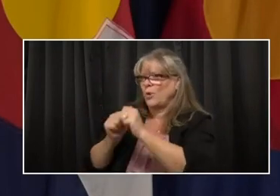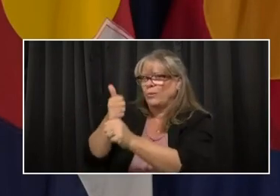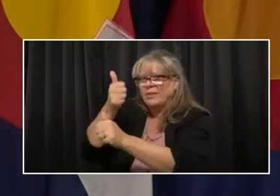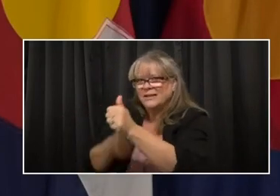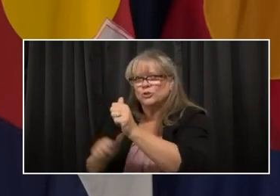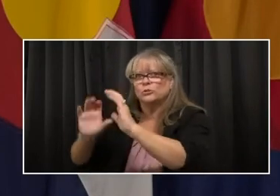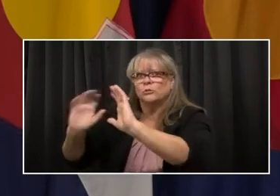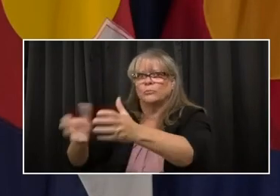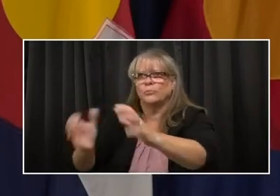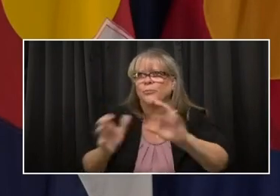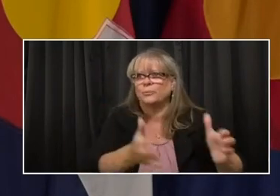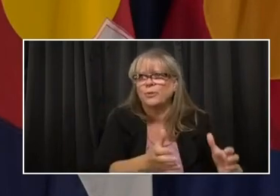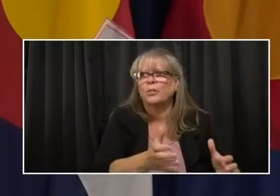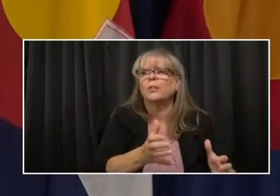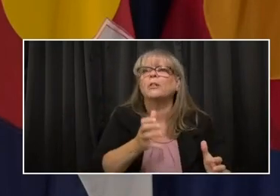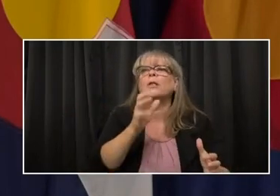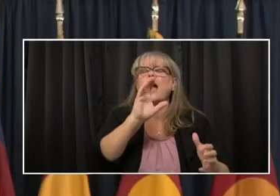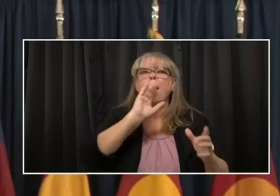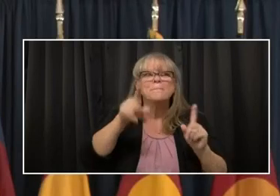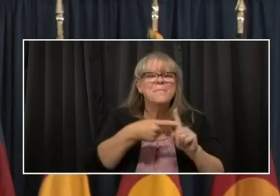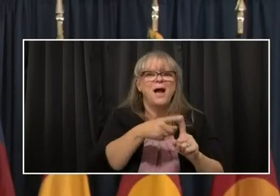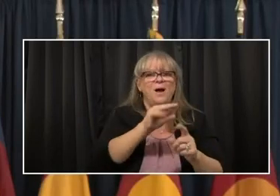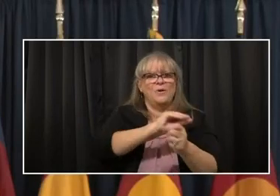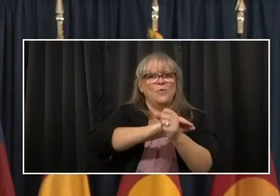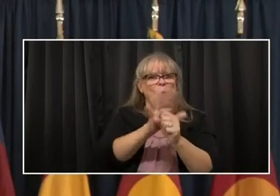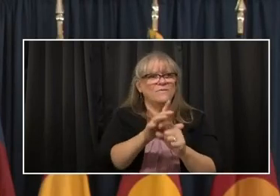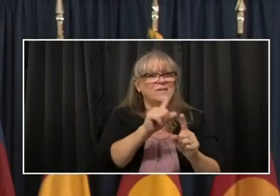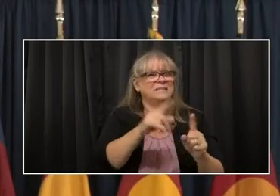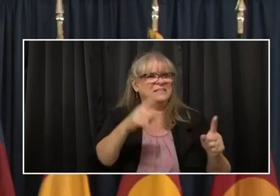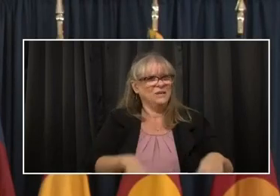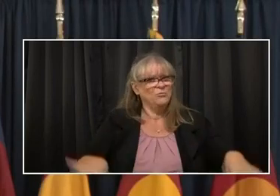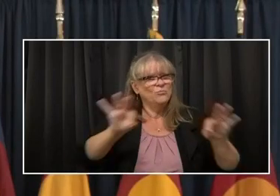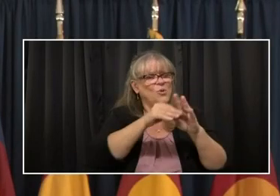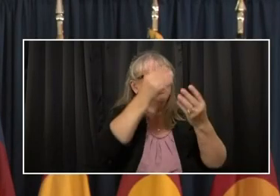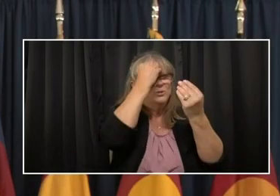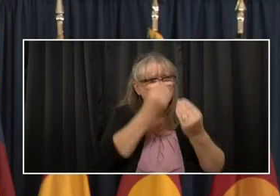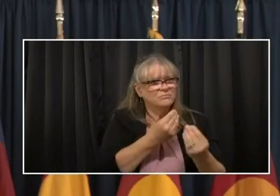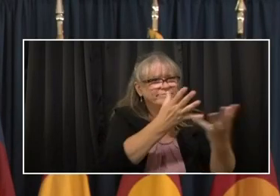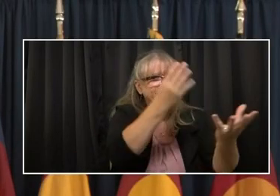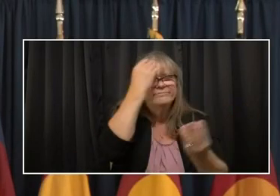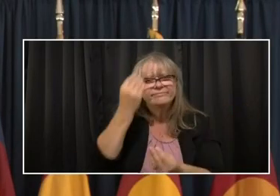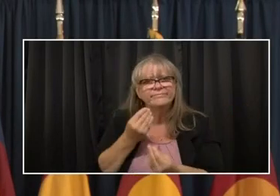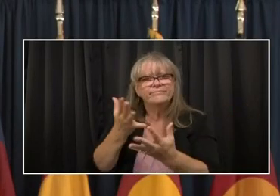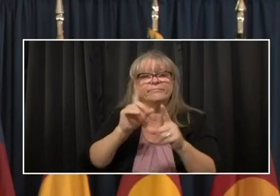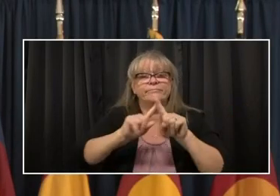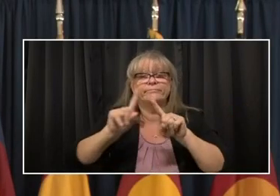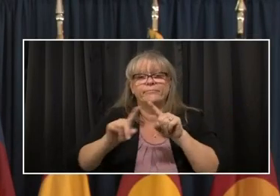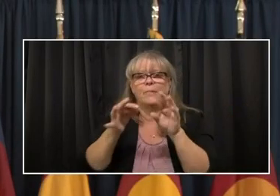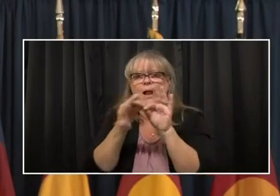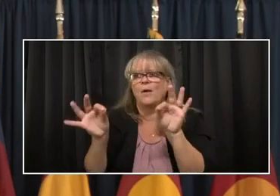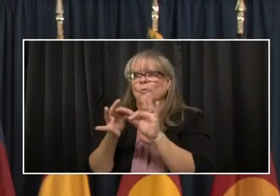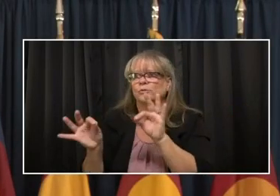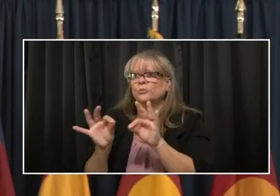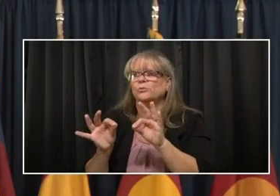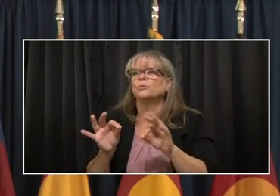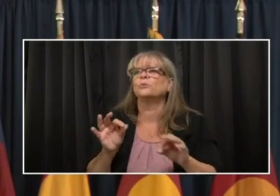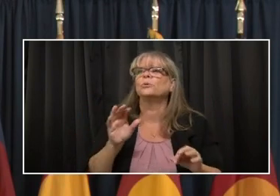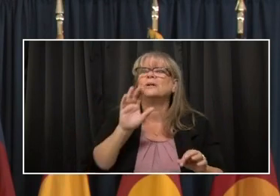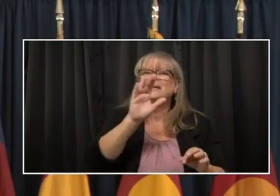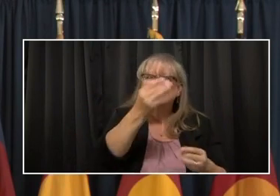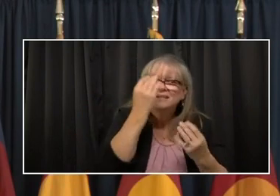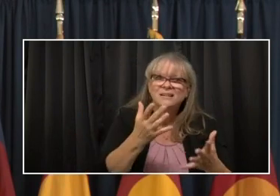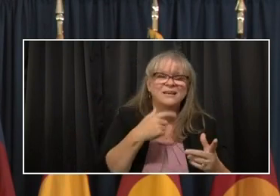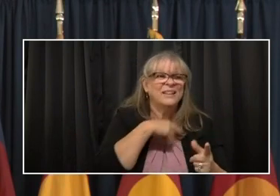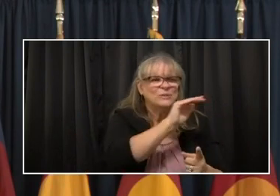public health services that we're offering. And the free testing is a big part of that too, because the earlier you can identify it, that means that it's, you